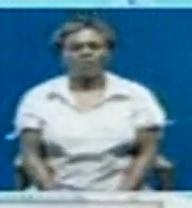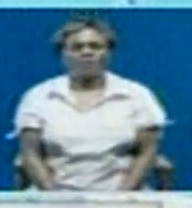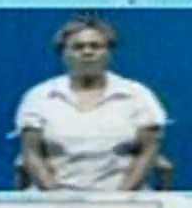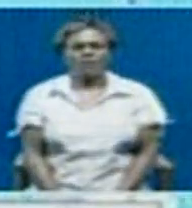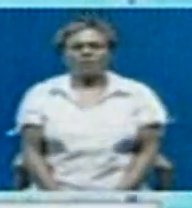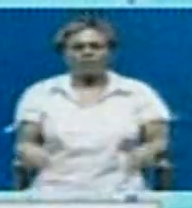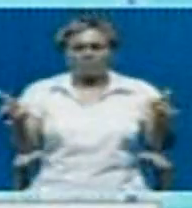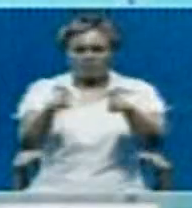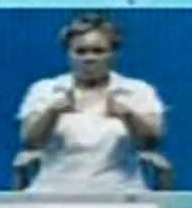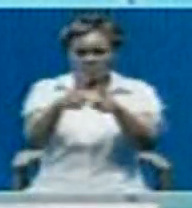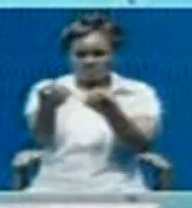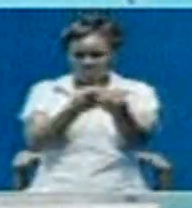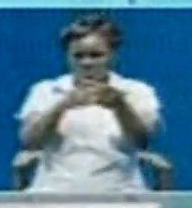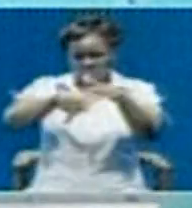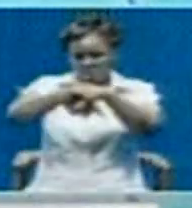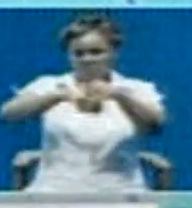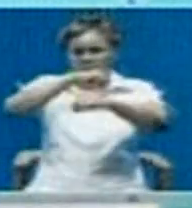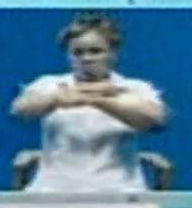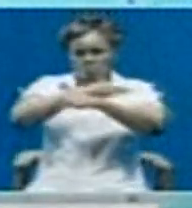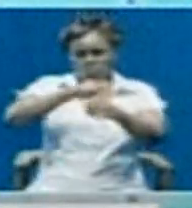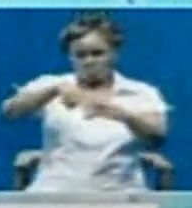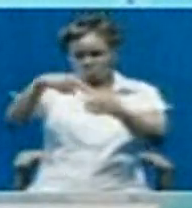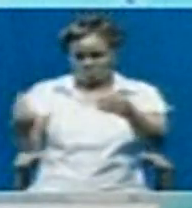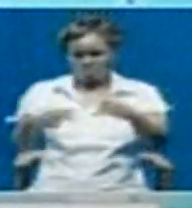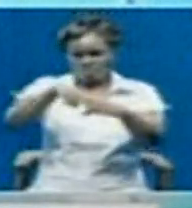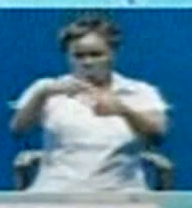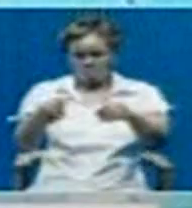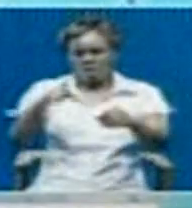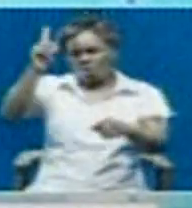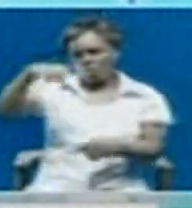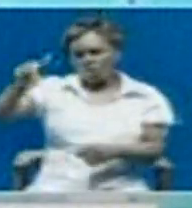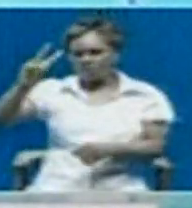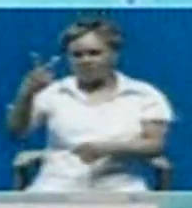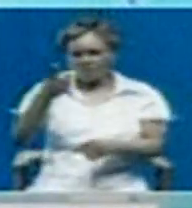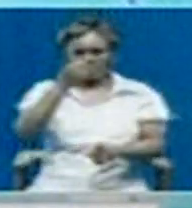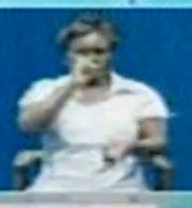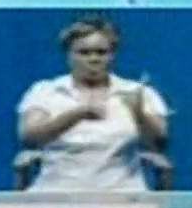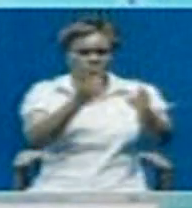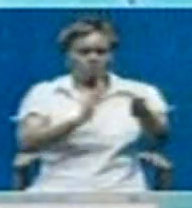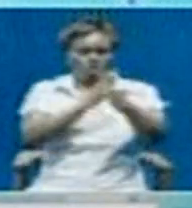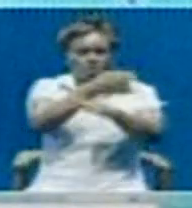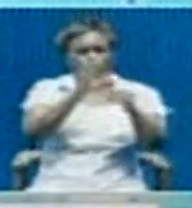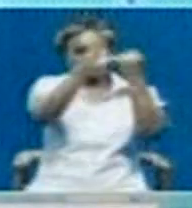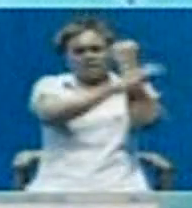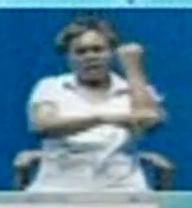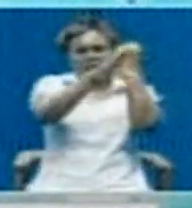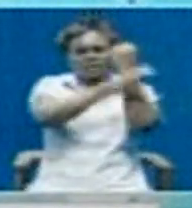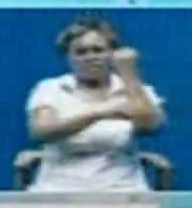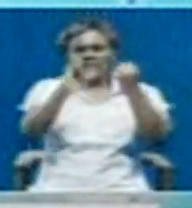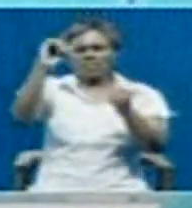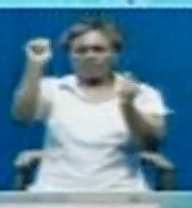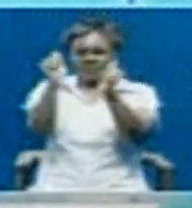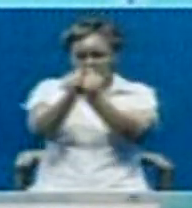From the field, let's move to the track now. In primary school dropout, Julius Tanki won the second Athletics Kenya cross-country series in ITEN